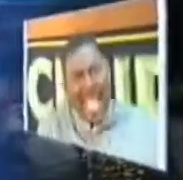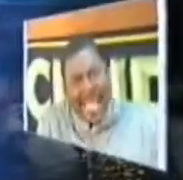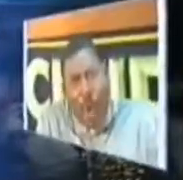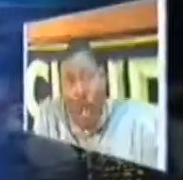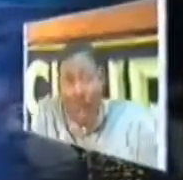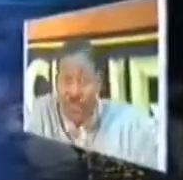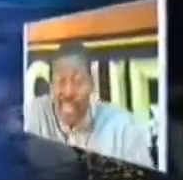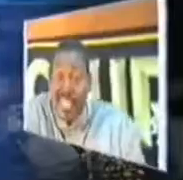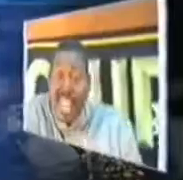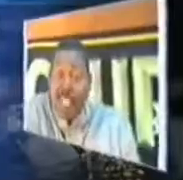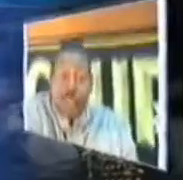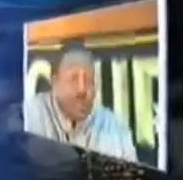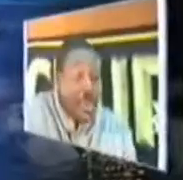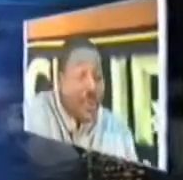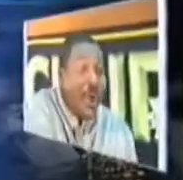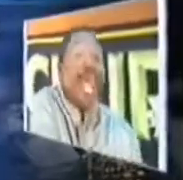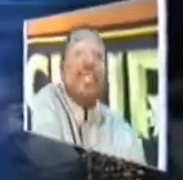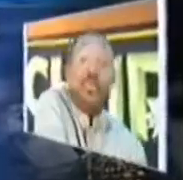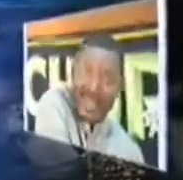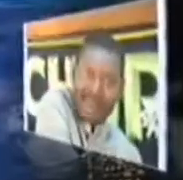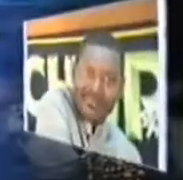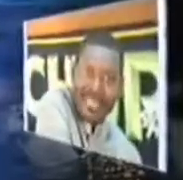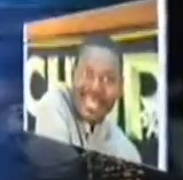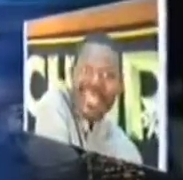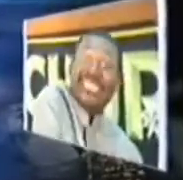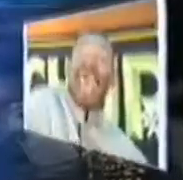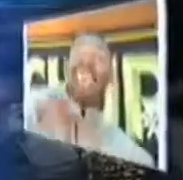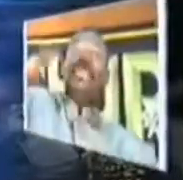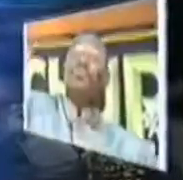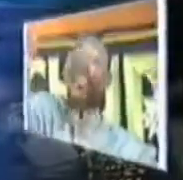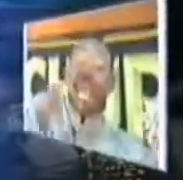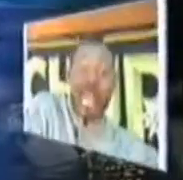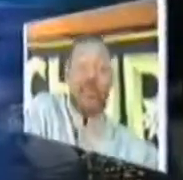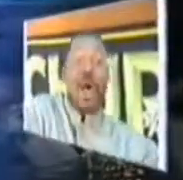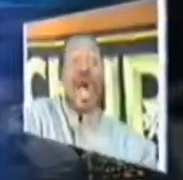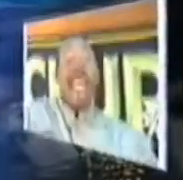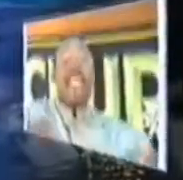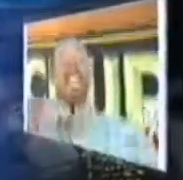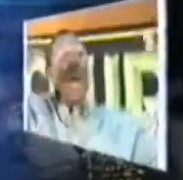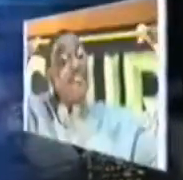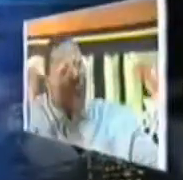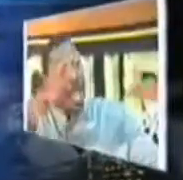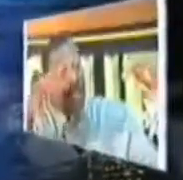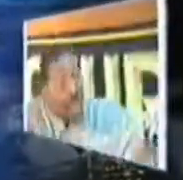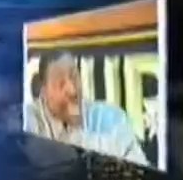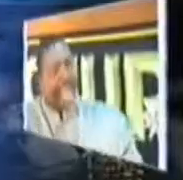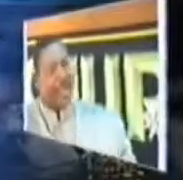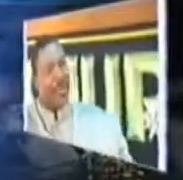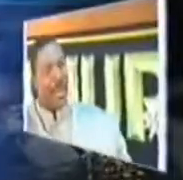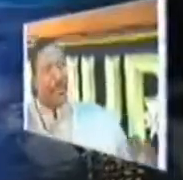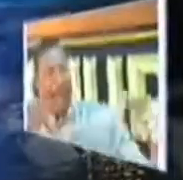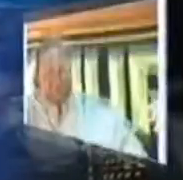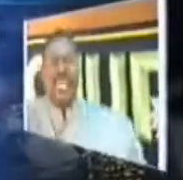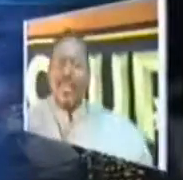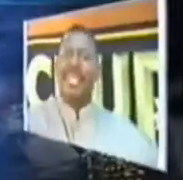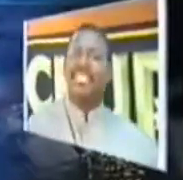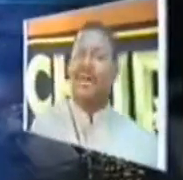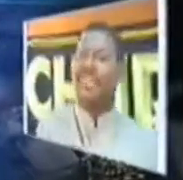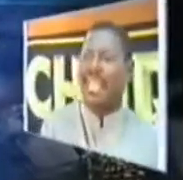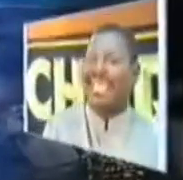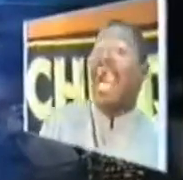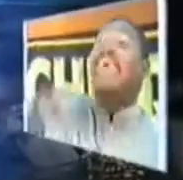ahu eni asemwa. Enka wan shadia etosumi no etobre. Tight in tia yenwa. His